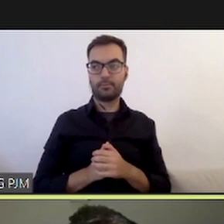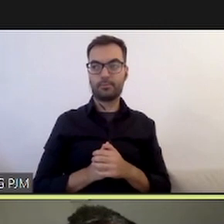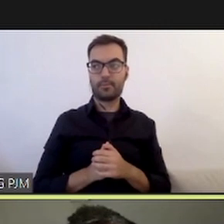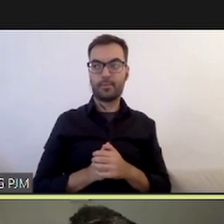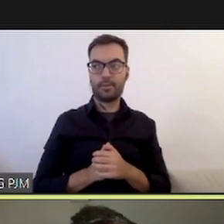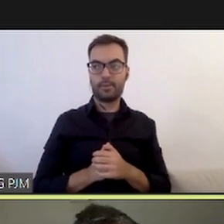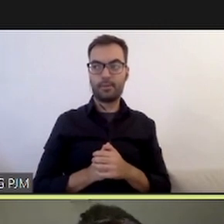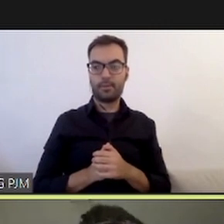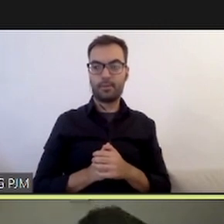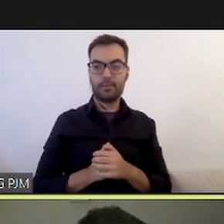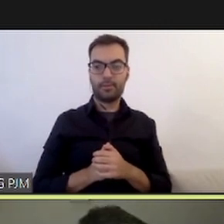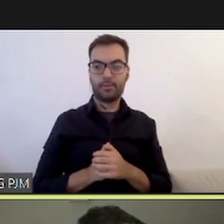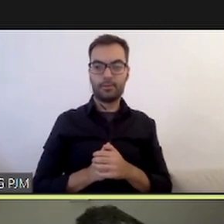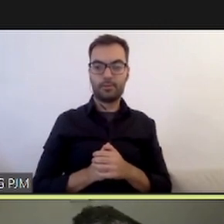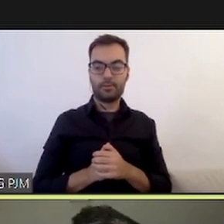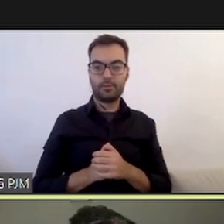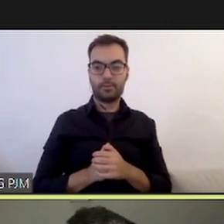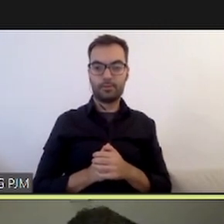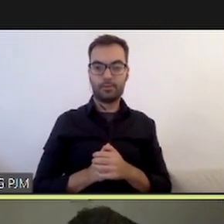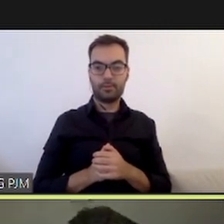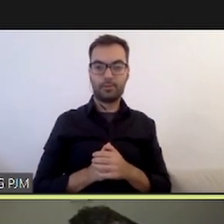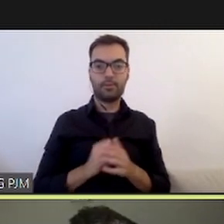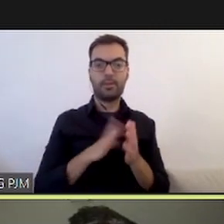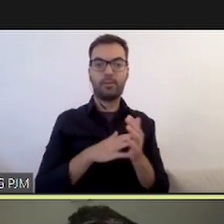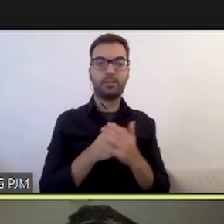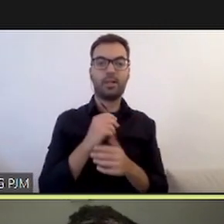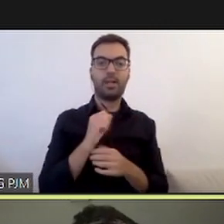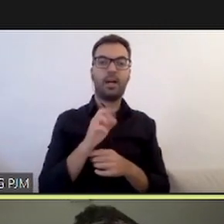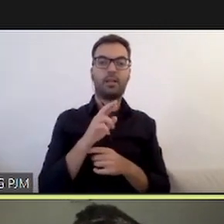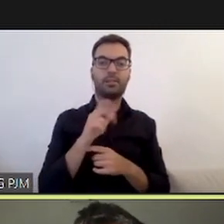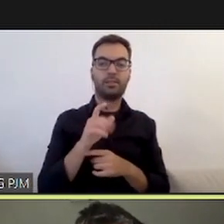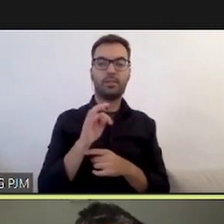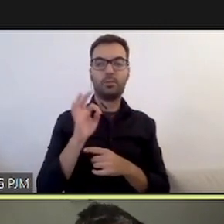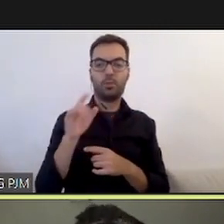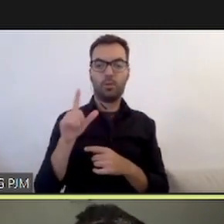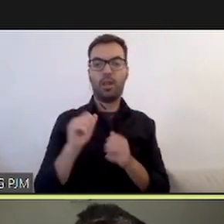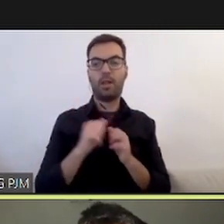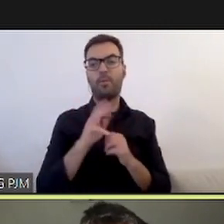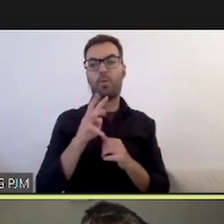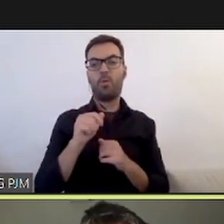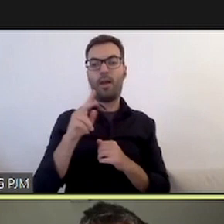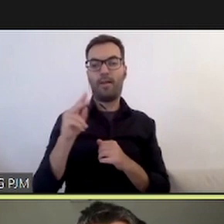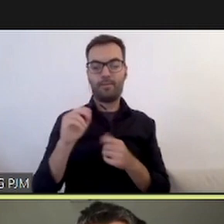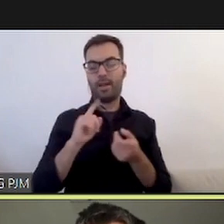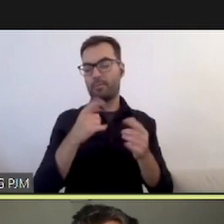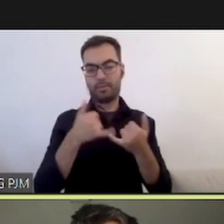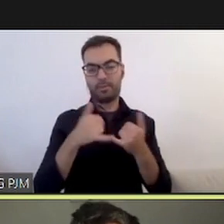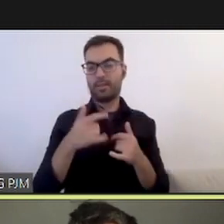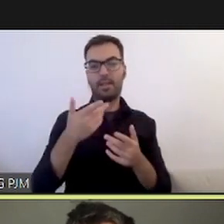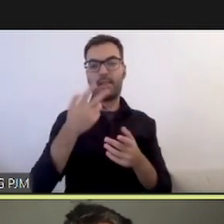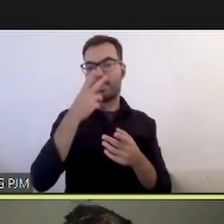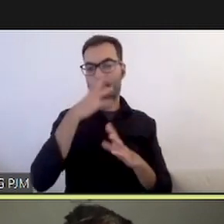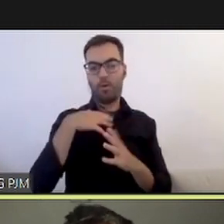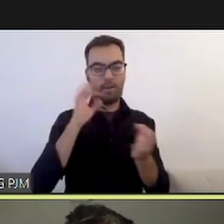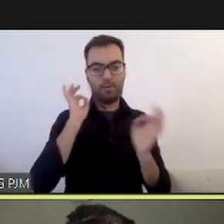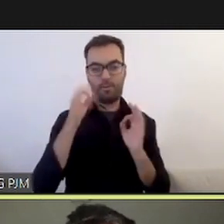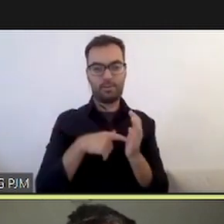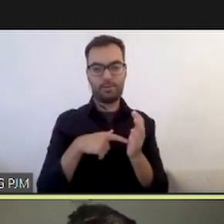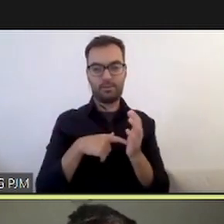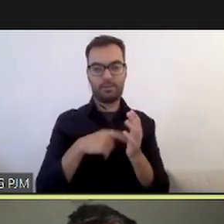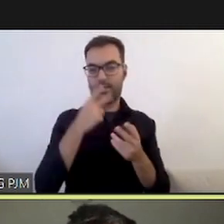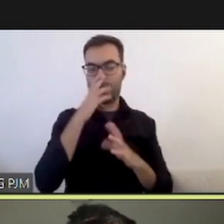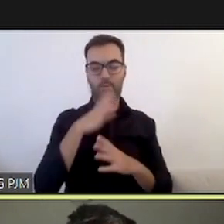any automation like RC tool or the Wave or the AXA will not give you this information